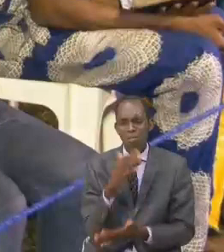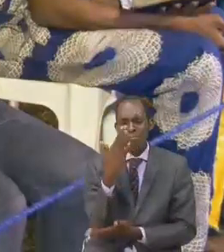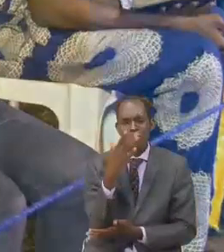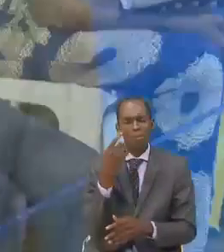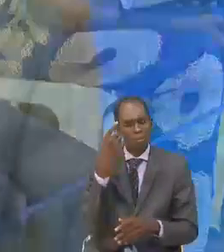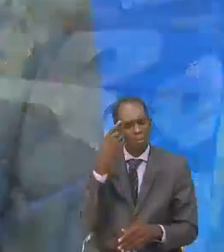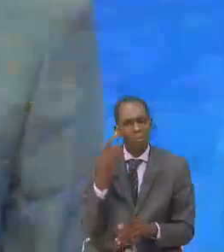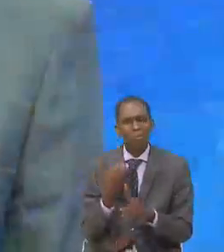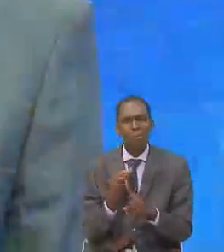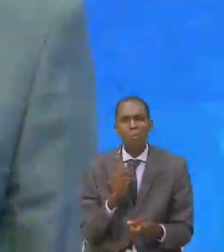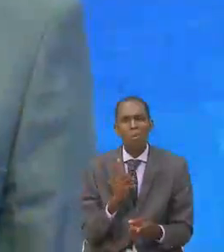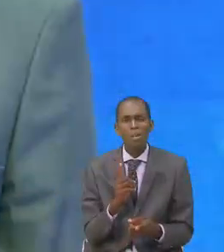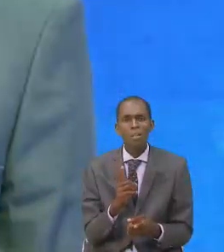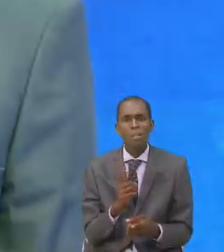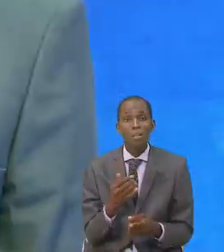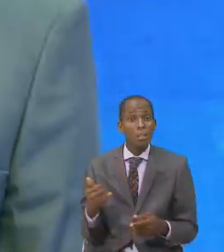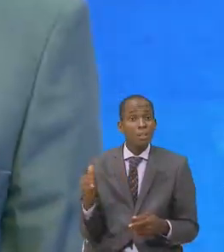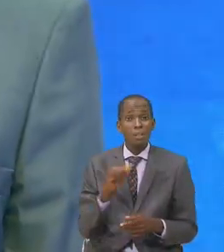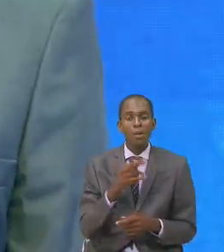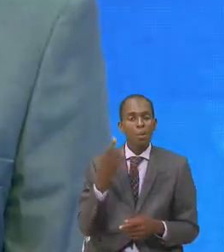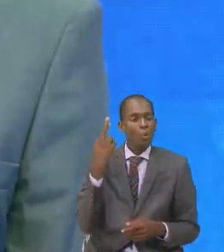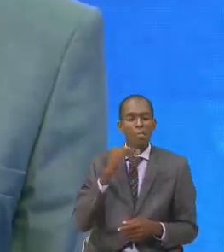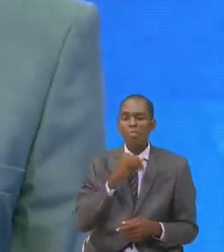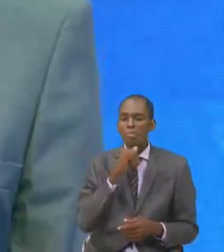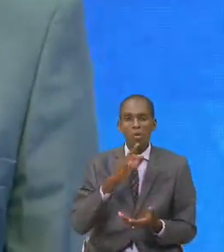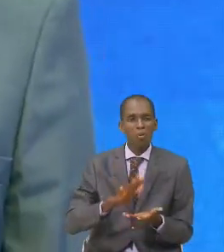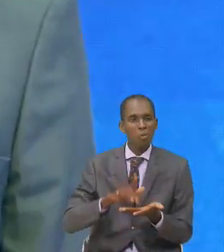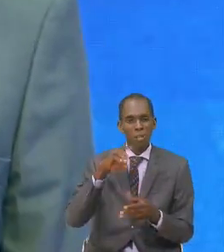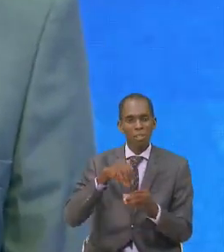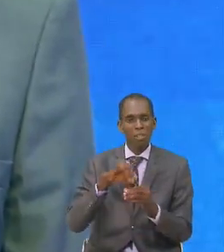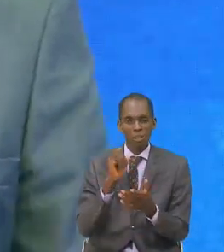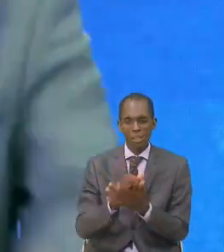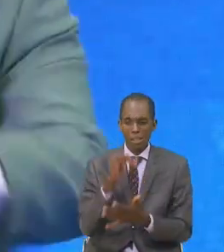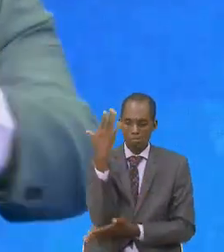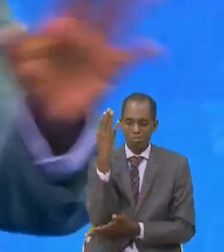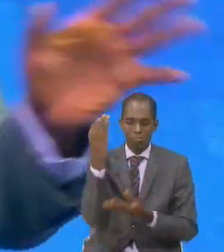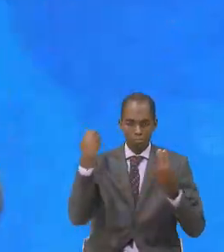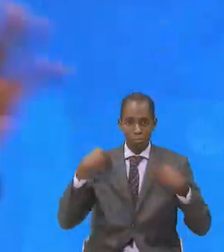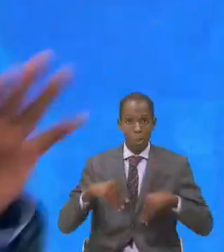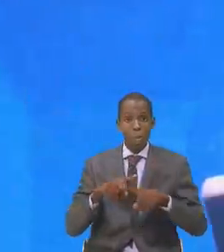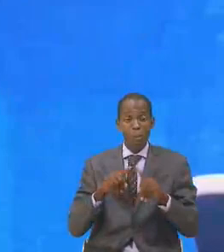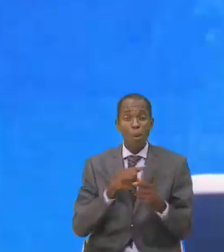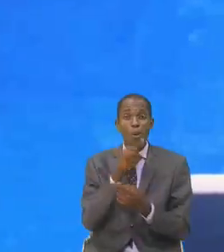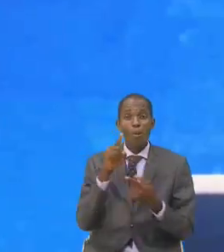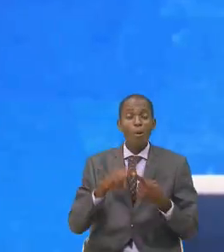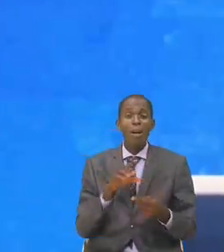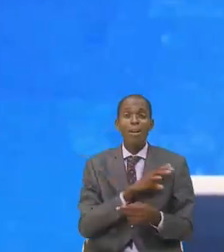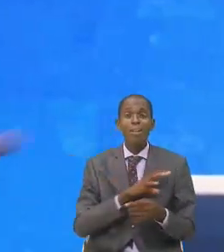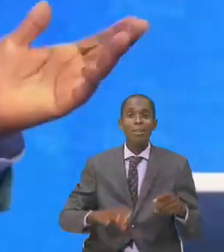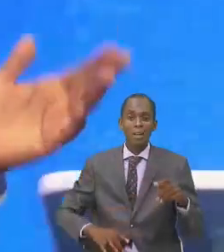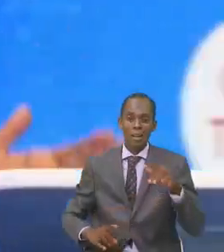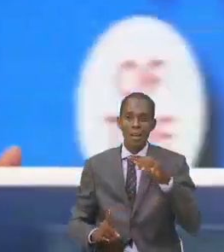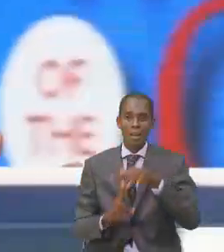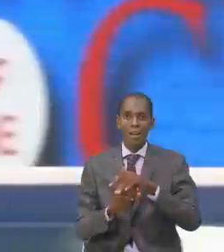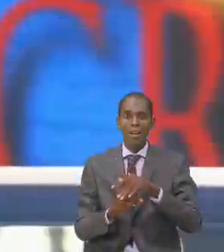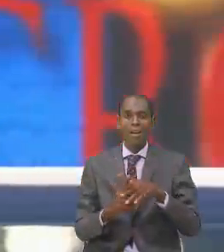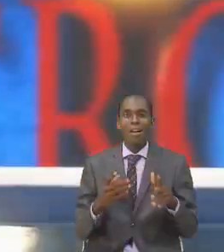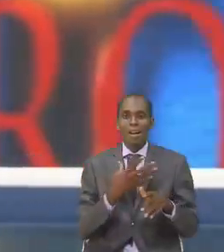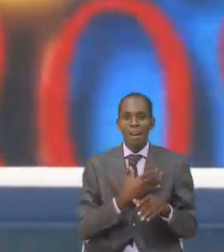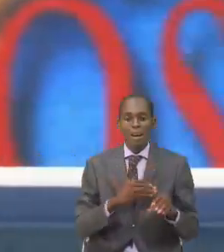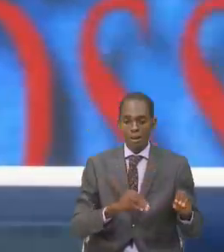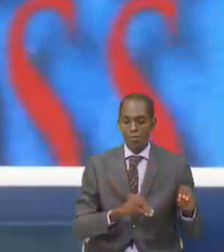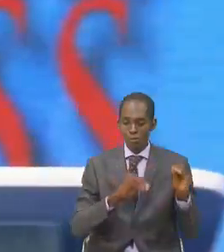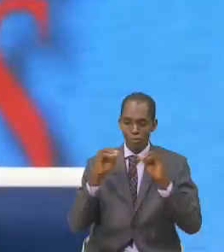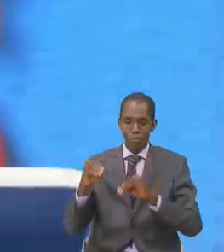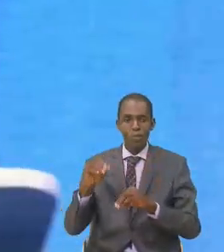that? Where's that coming from? What do you want to do with that? They were not glorified. But then when